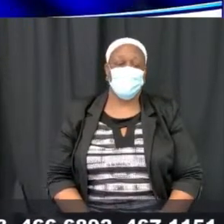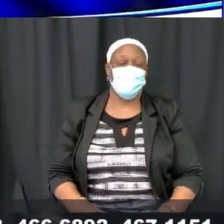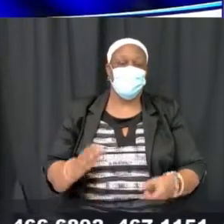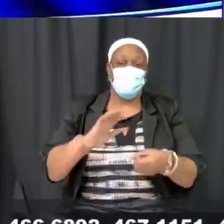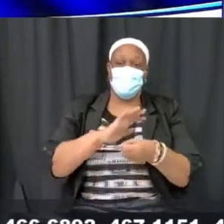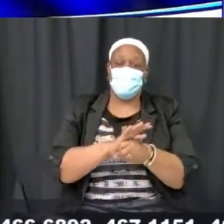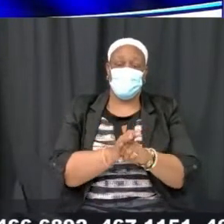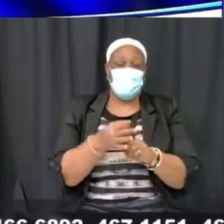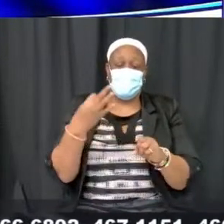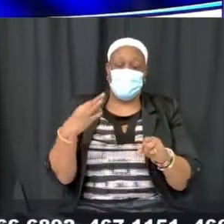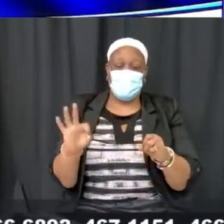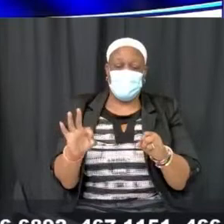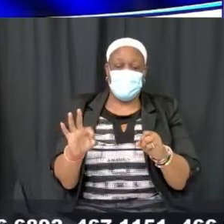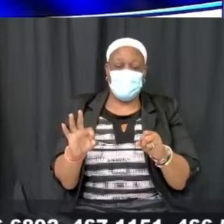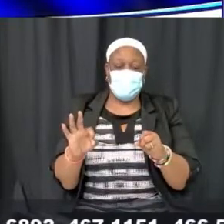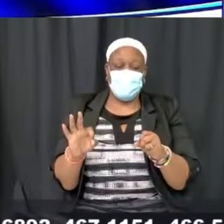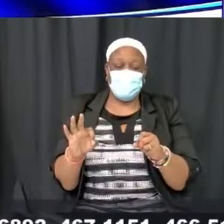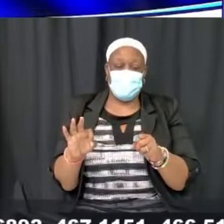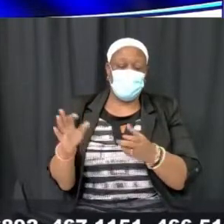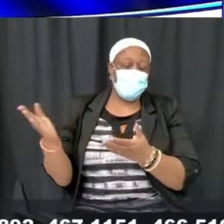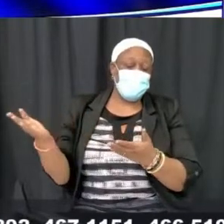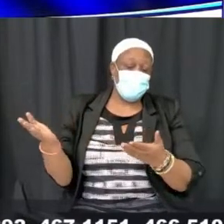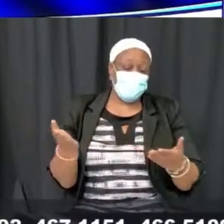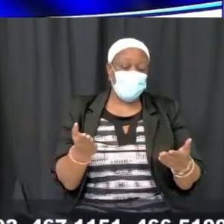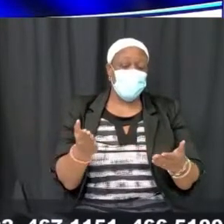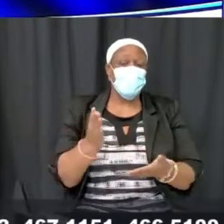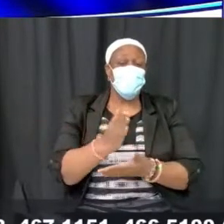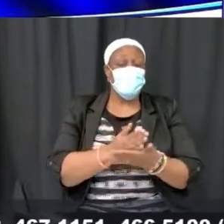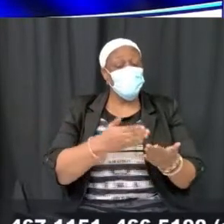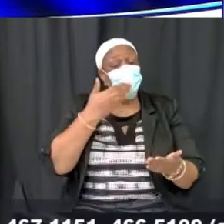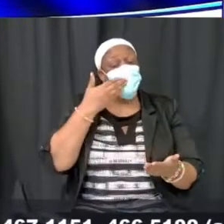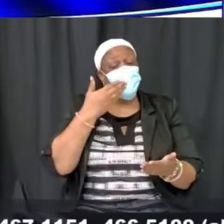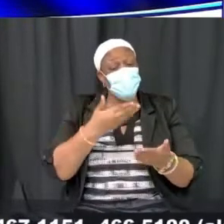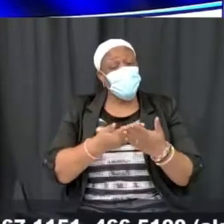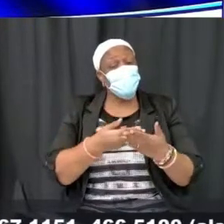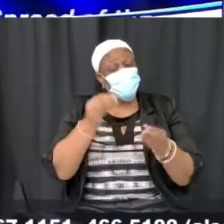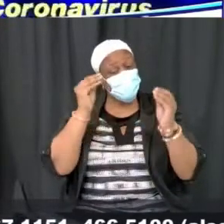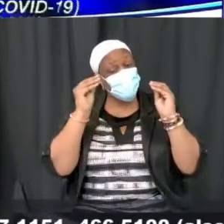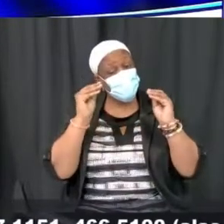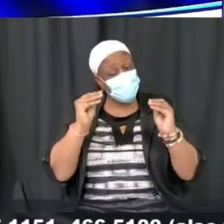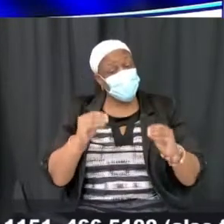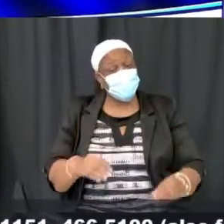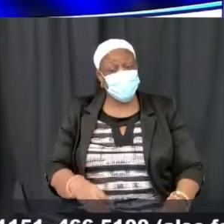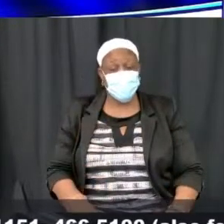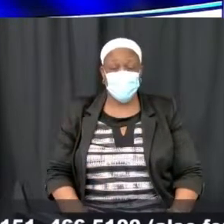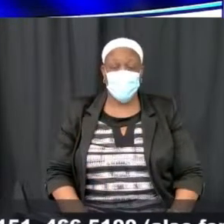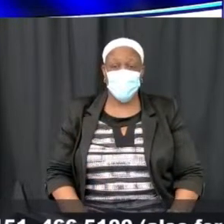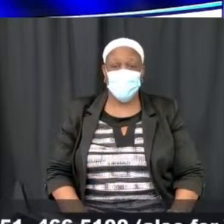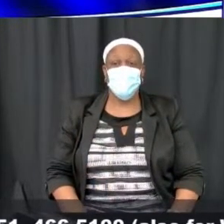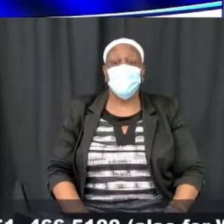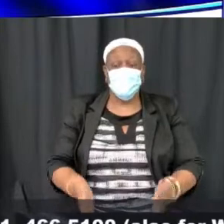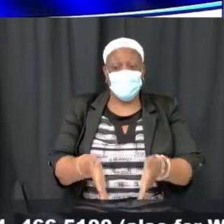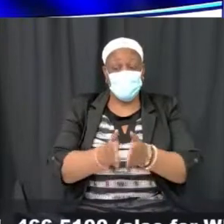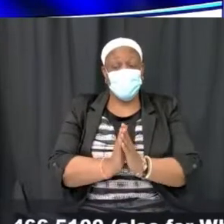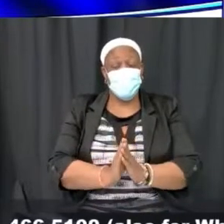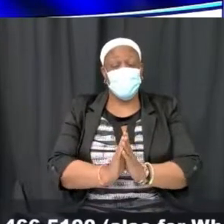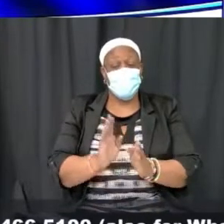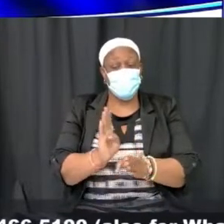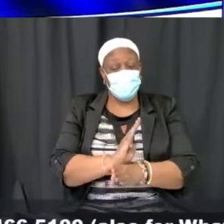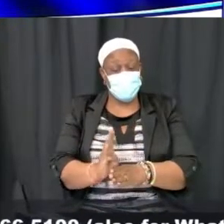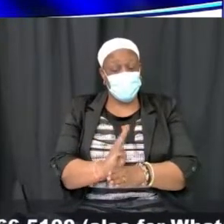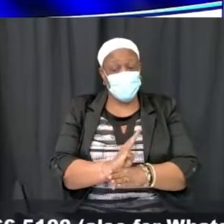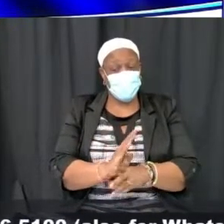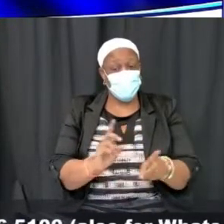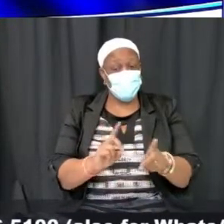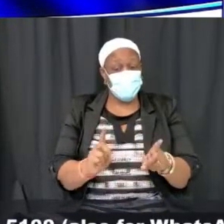COVID-19 may have brought some good lessons and forced business advancement by way